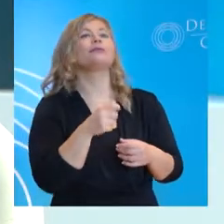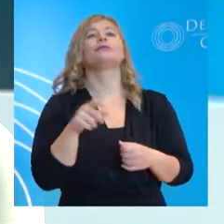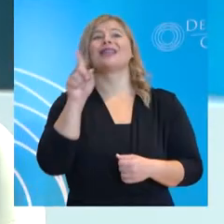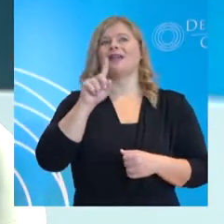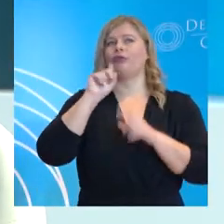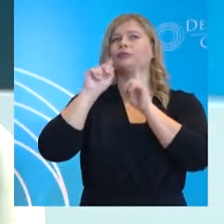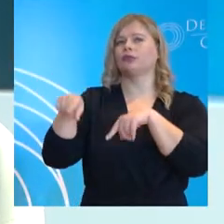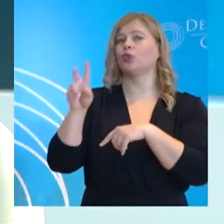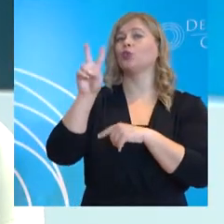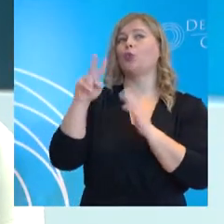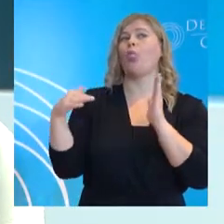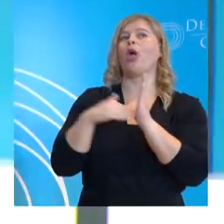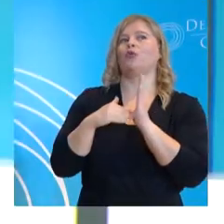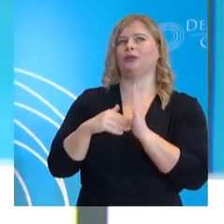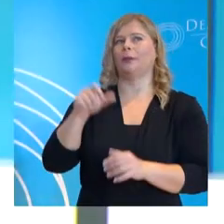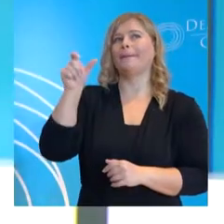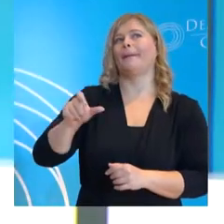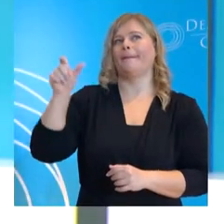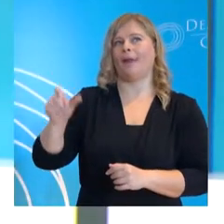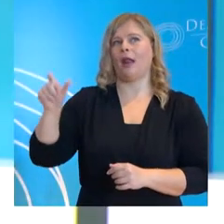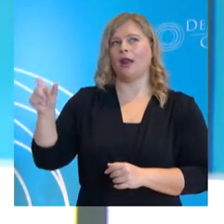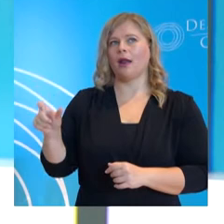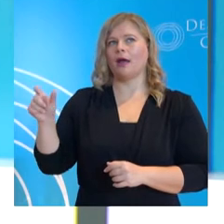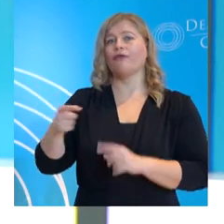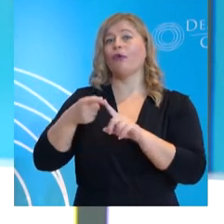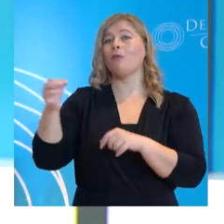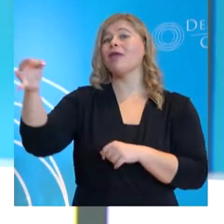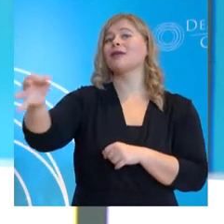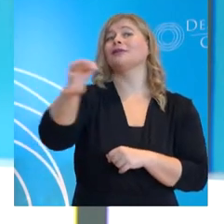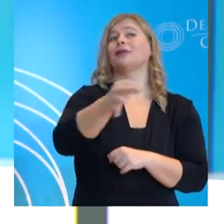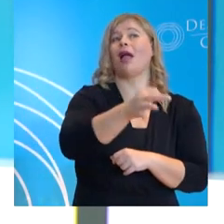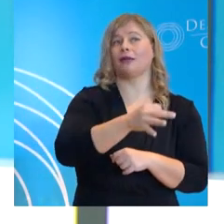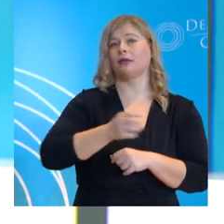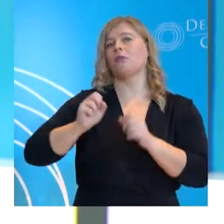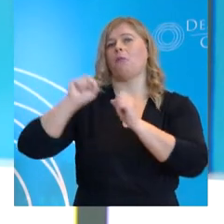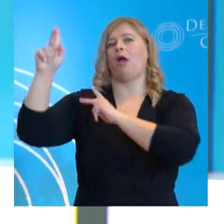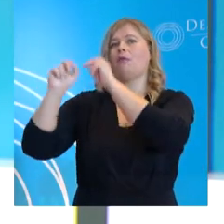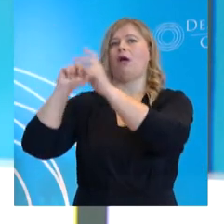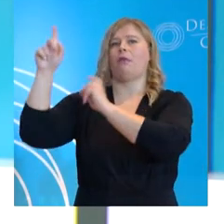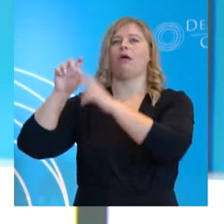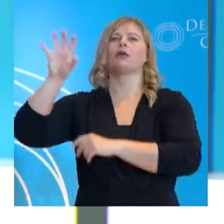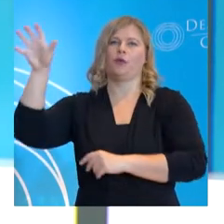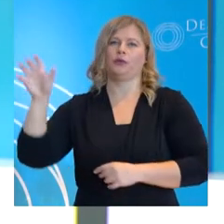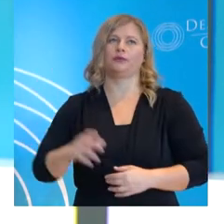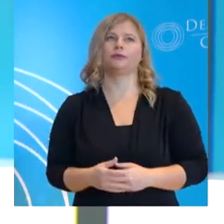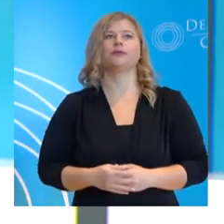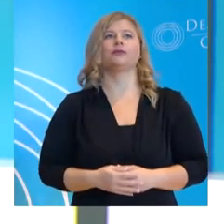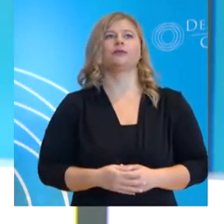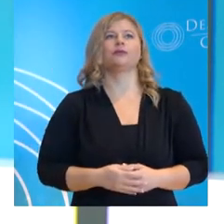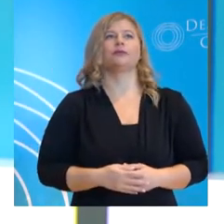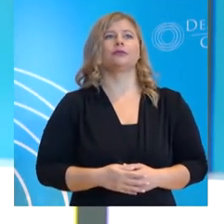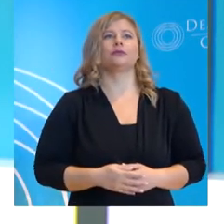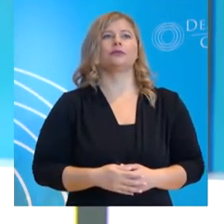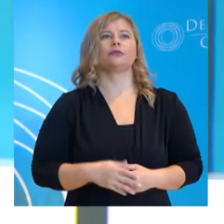from from the islands, and I think it would be a very good indication by Turkey that they're actually looking to improve the level of cooperation